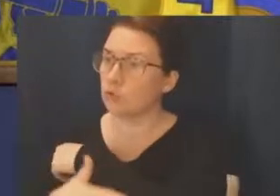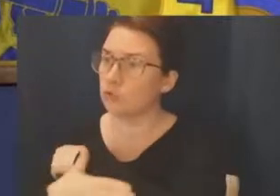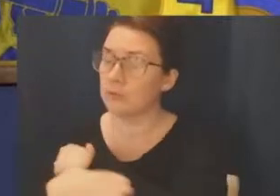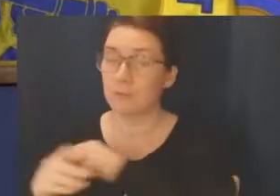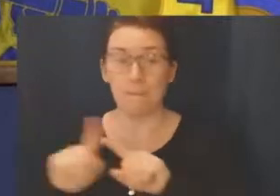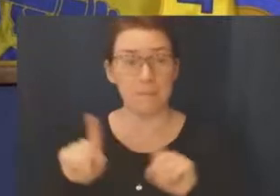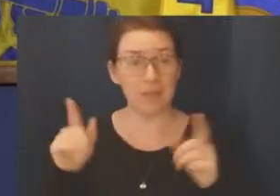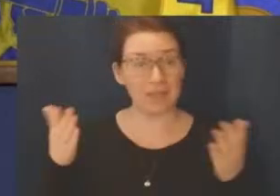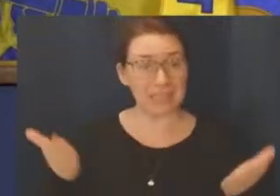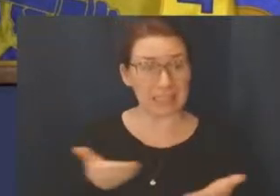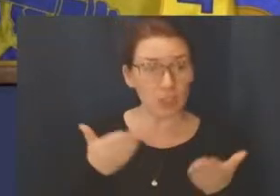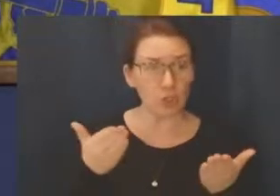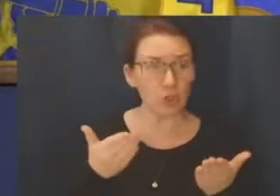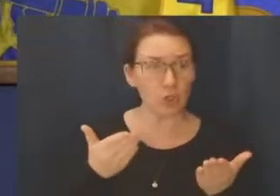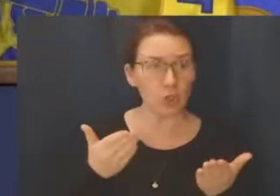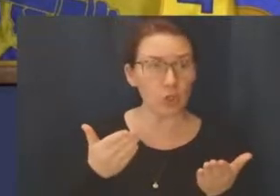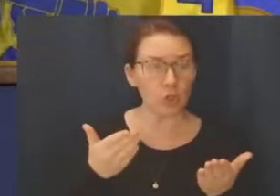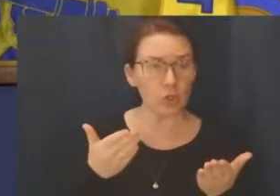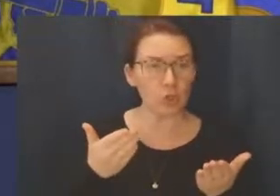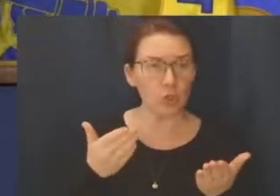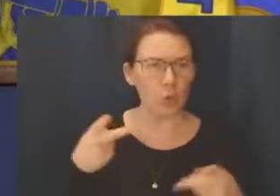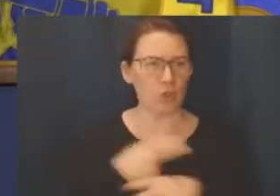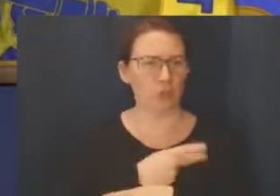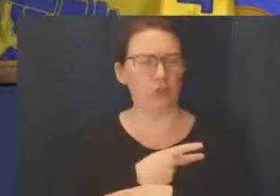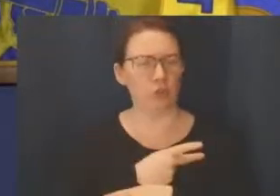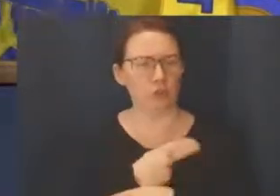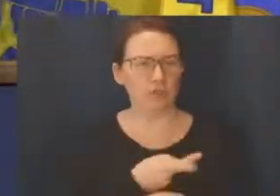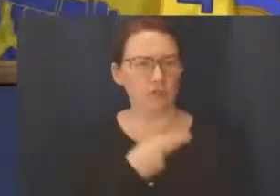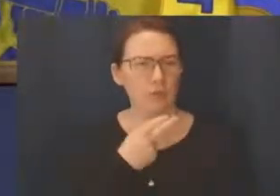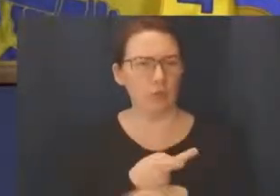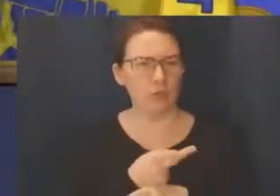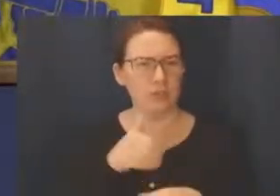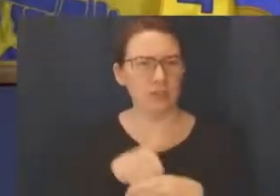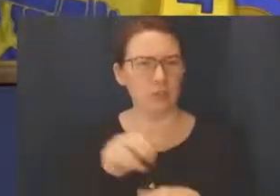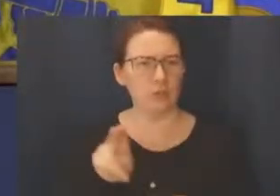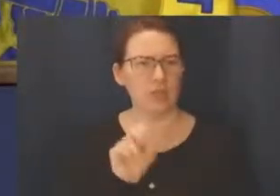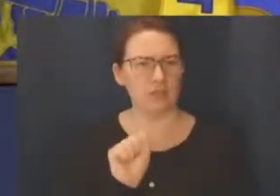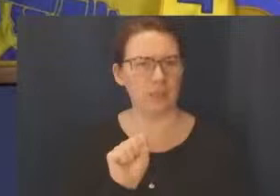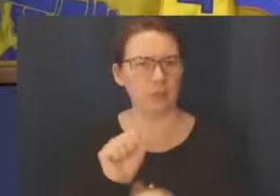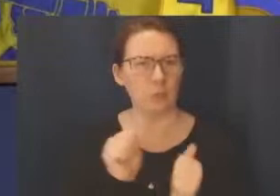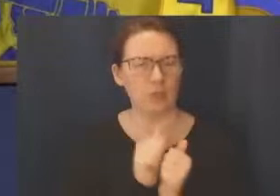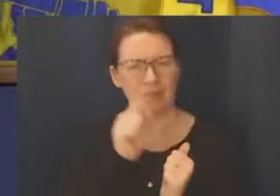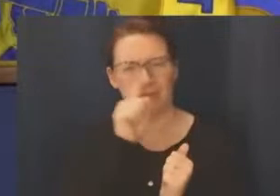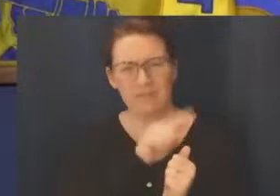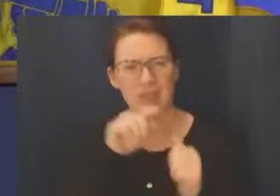same exact products here in the United States with artificial food dyes made